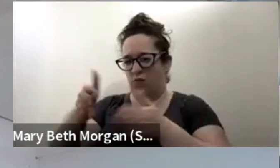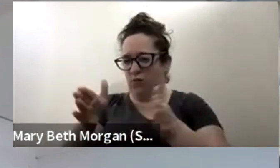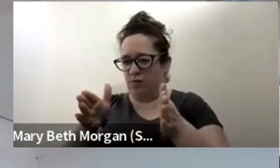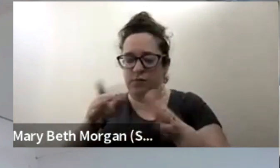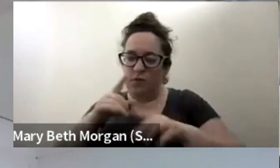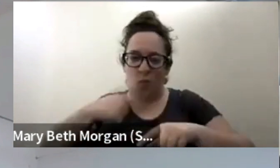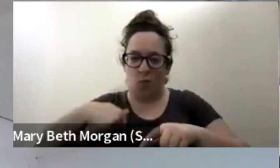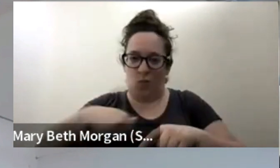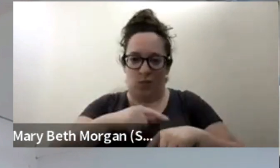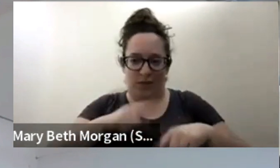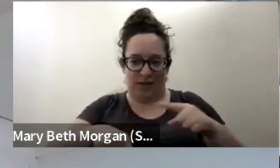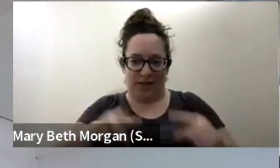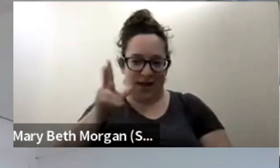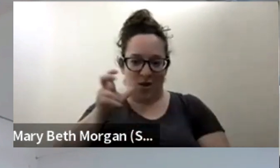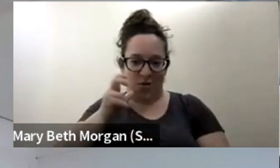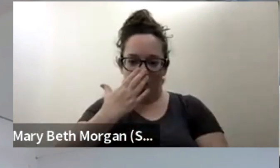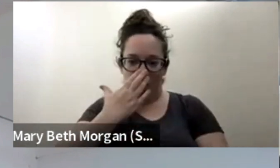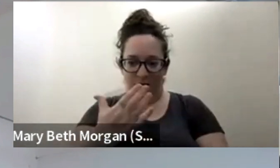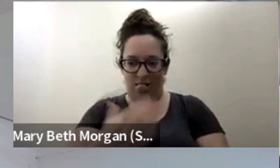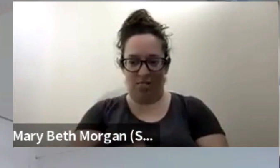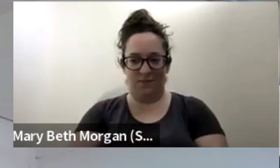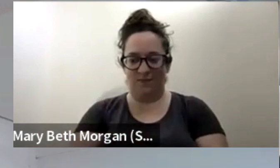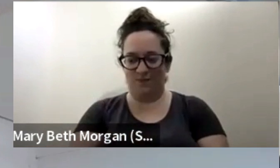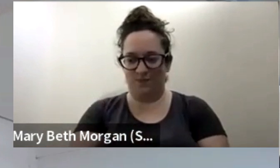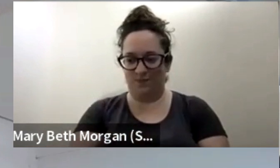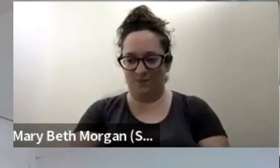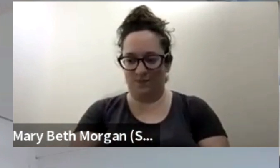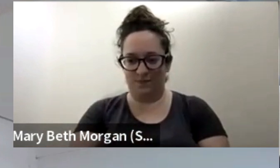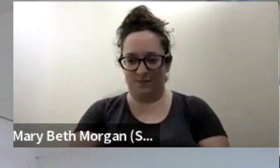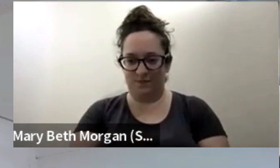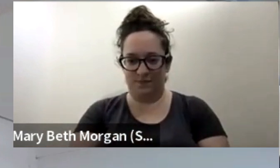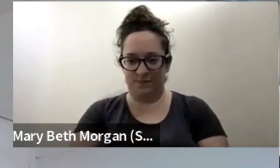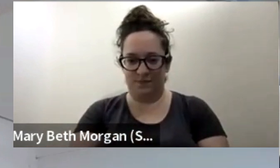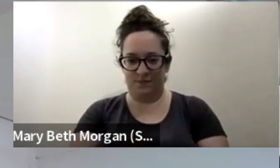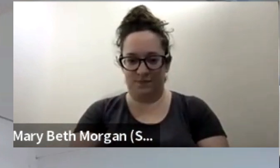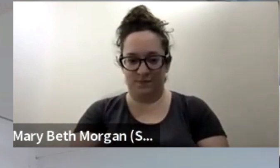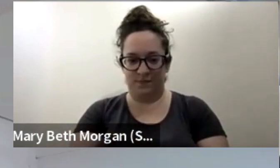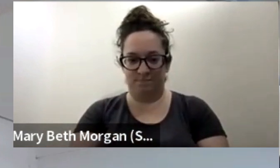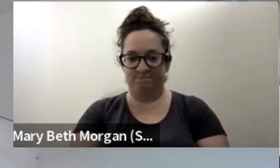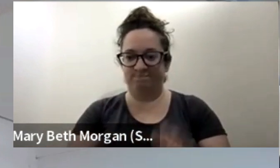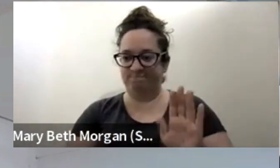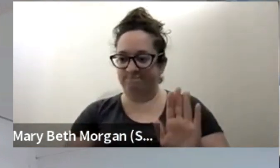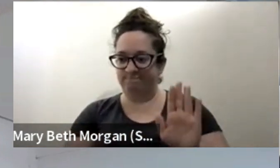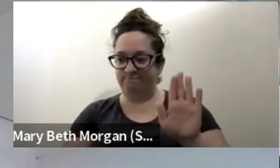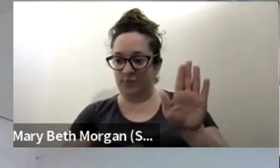interesting discussion to women being played by boys.